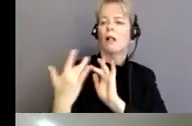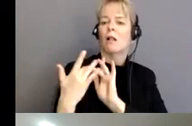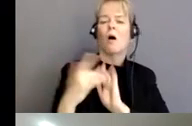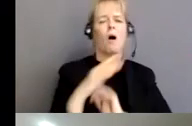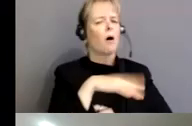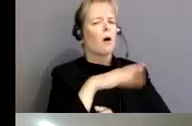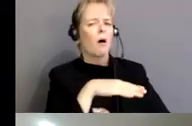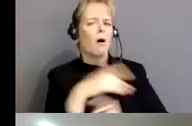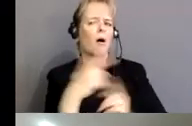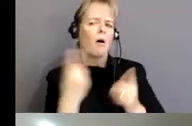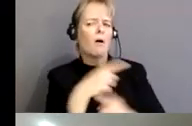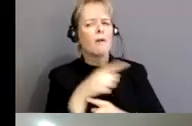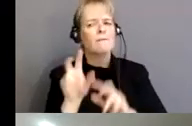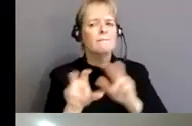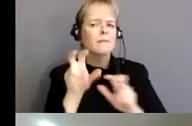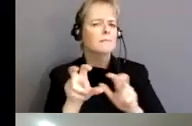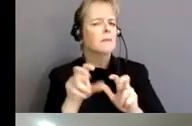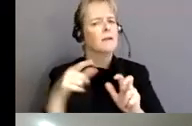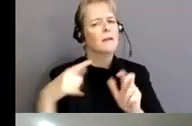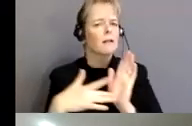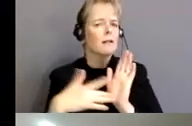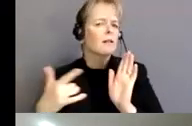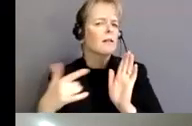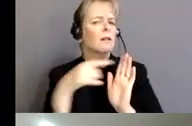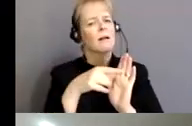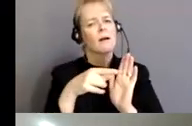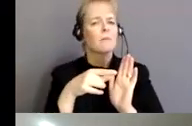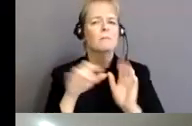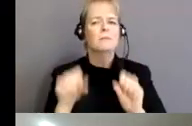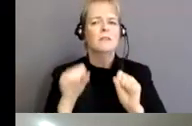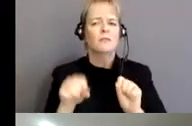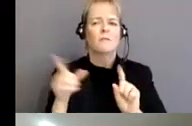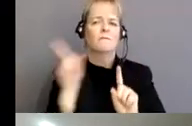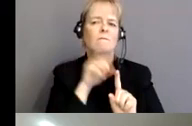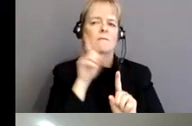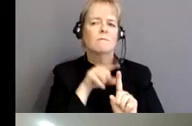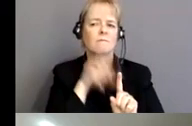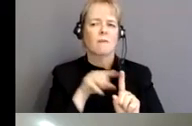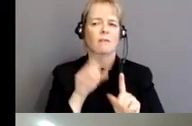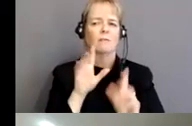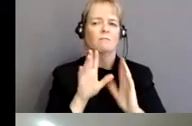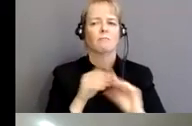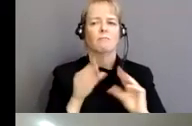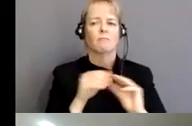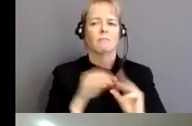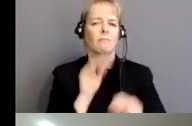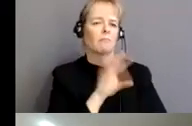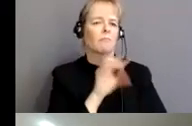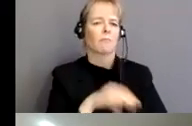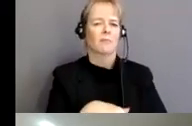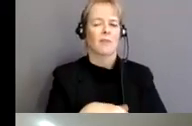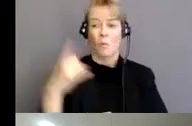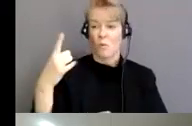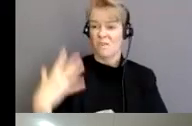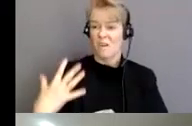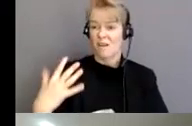any other type of fraud. These are specifically investment frauds. And only about 1 in 3 Canadians who have been approached with an investment fraud have actually reported it.